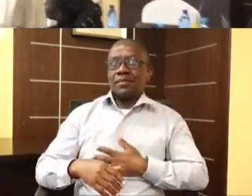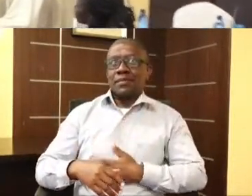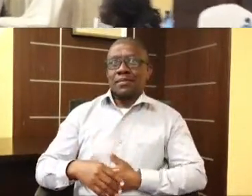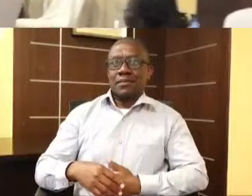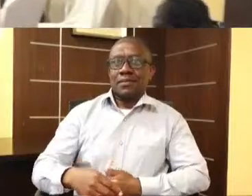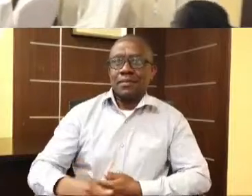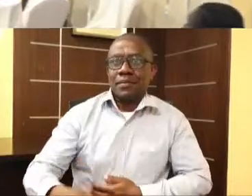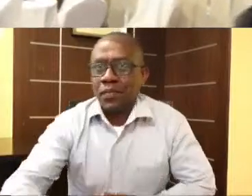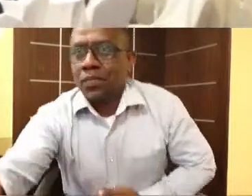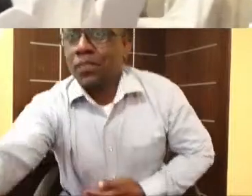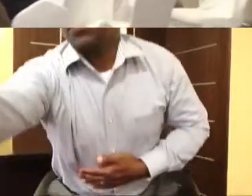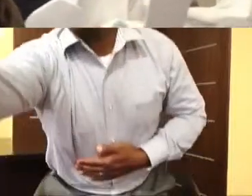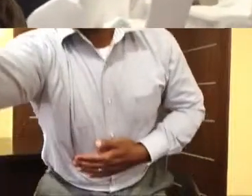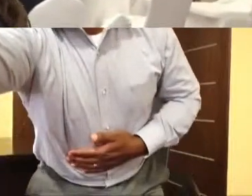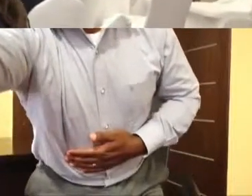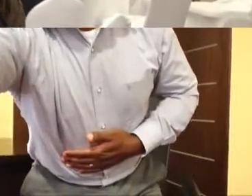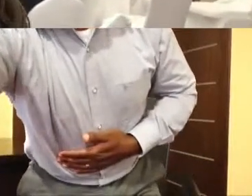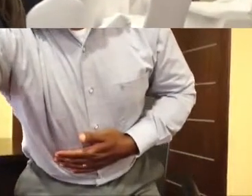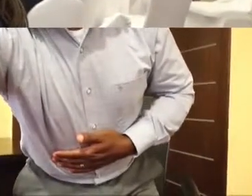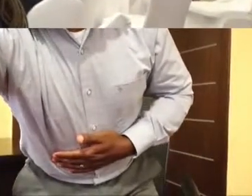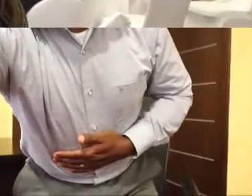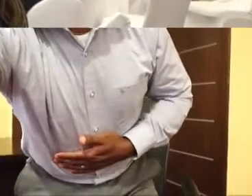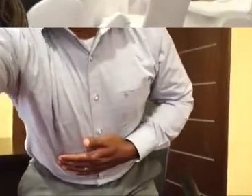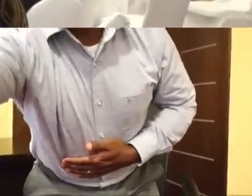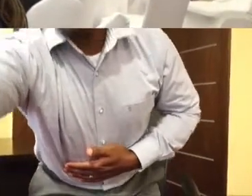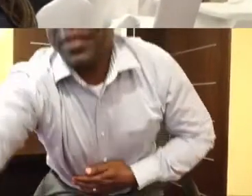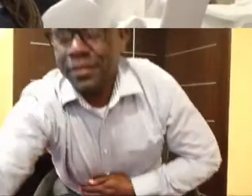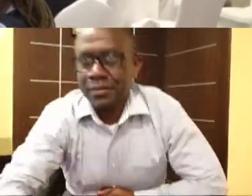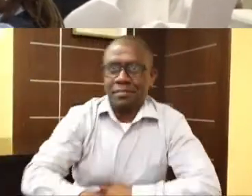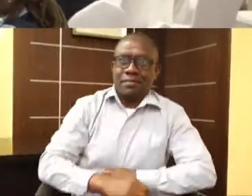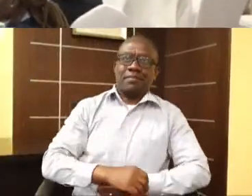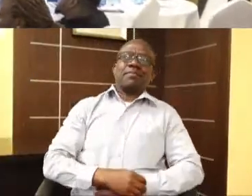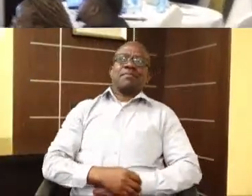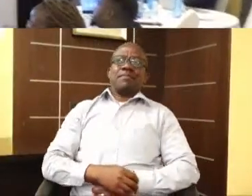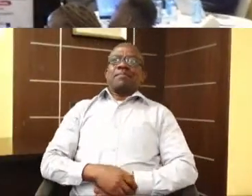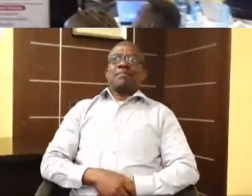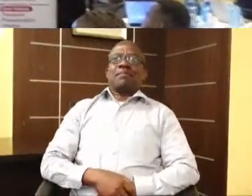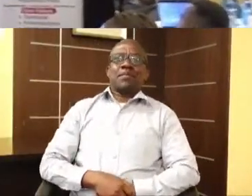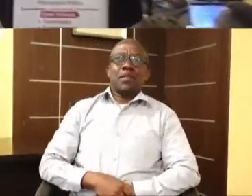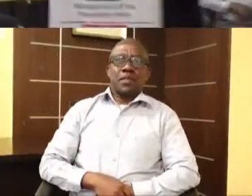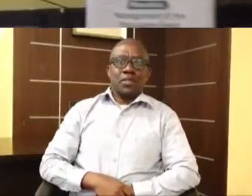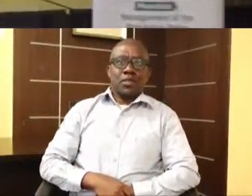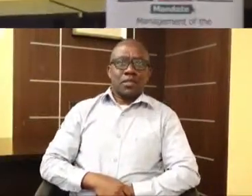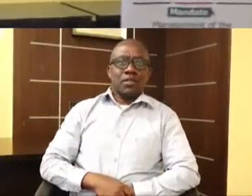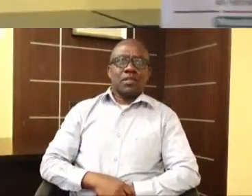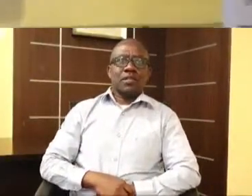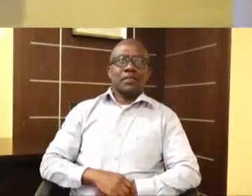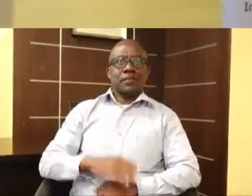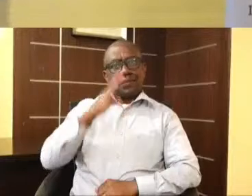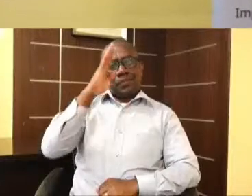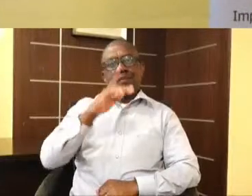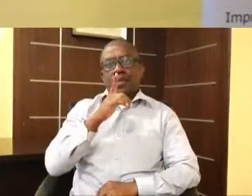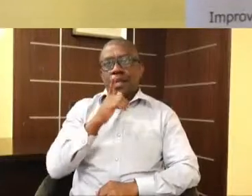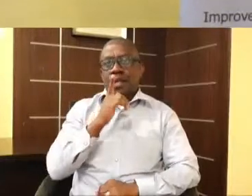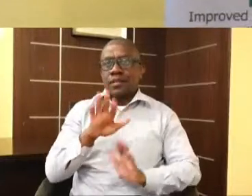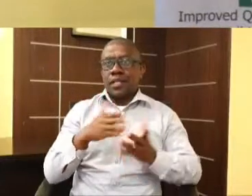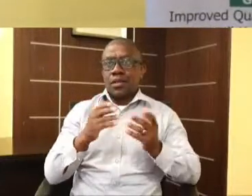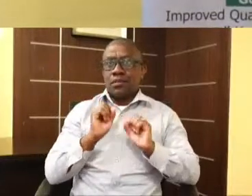Did we have bon appetit? Ama, this means it was okay.